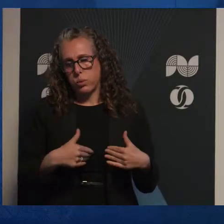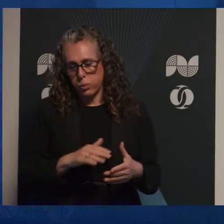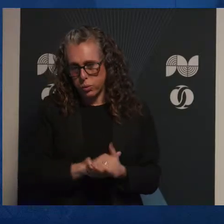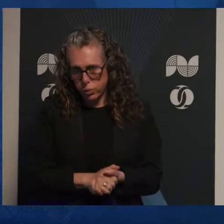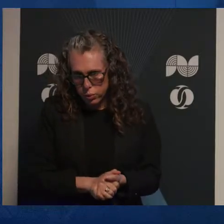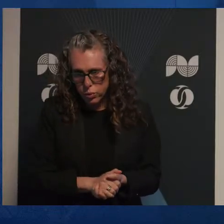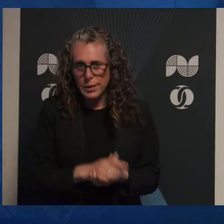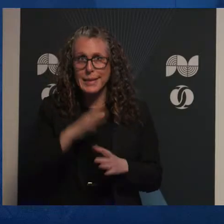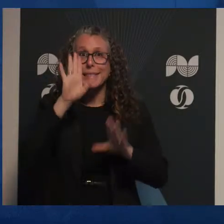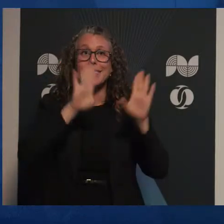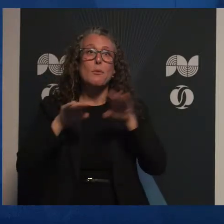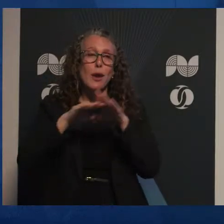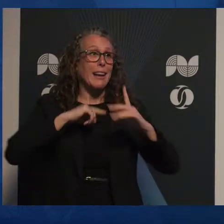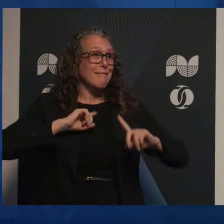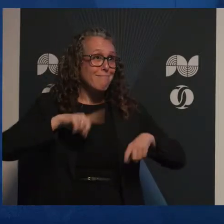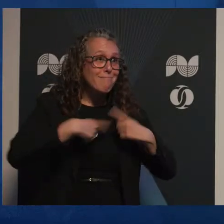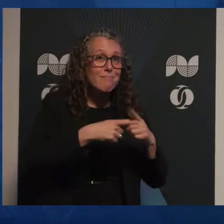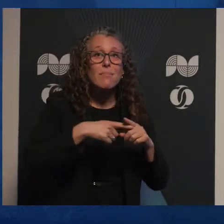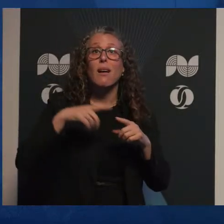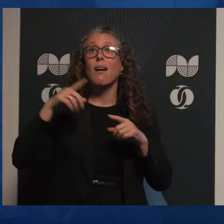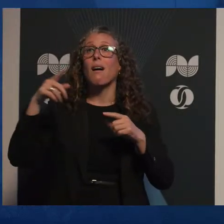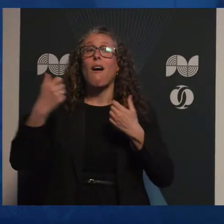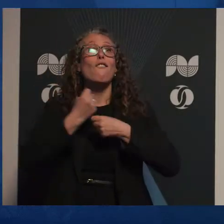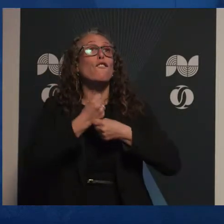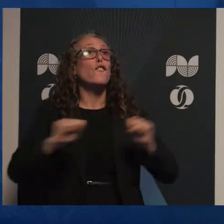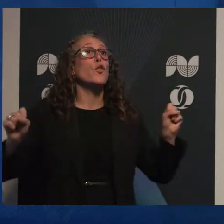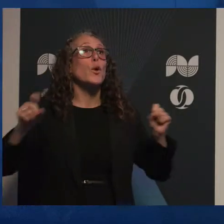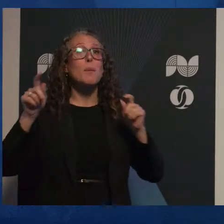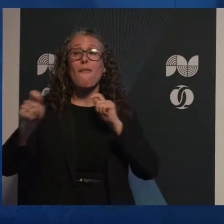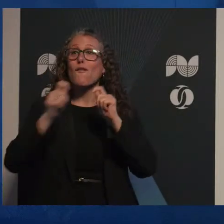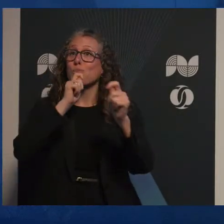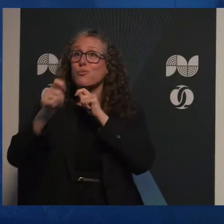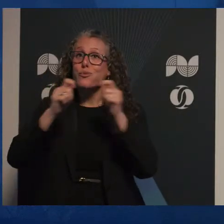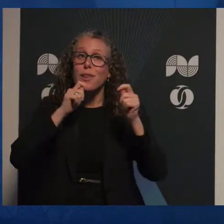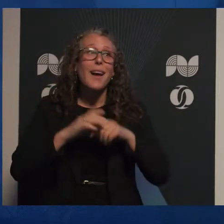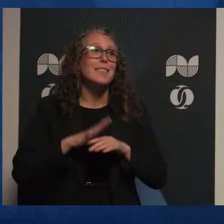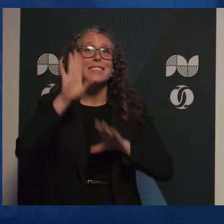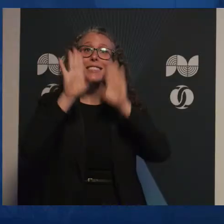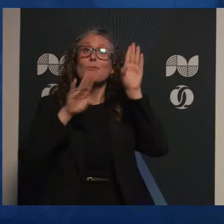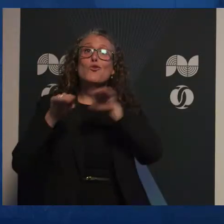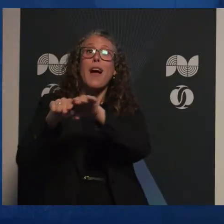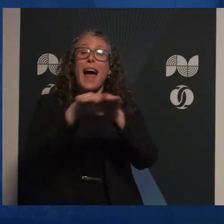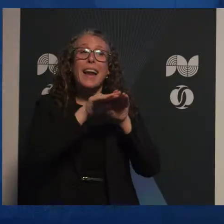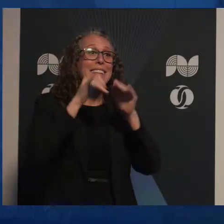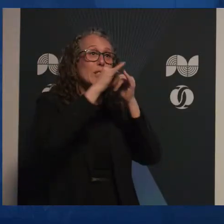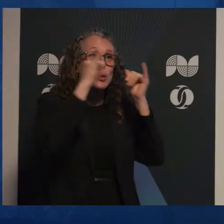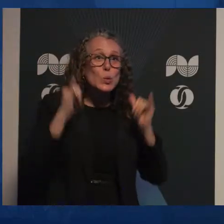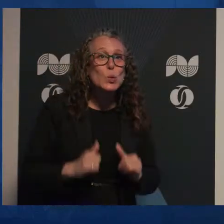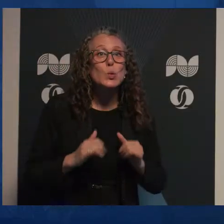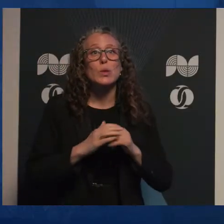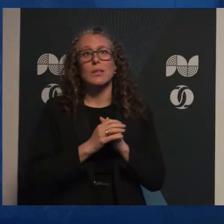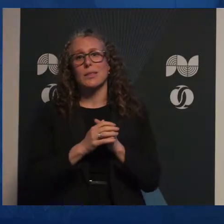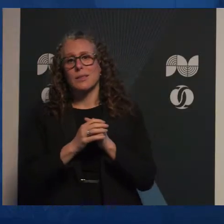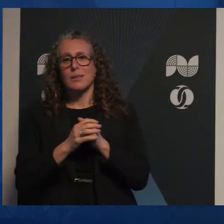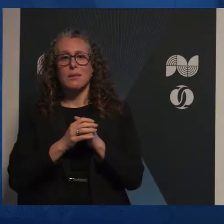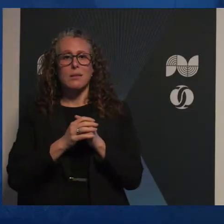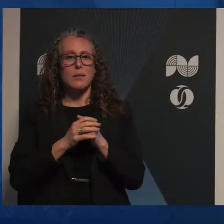path, support of the press, freedom of press, support of the democratic institutions, you know, plurality of